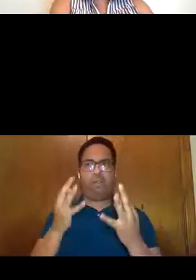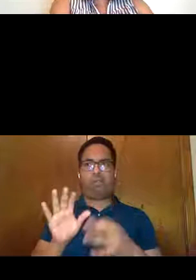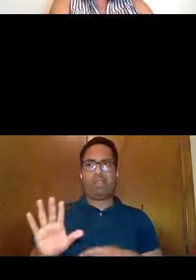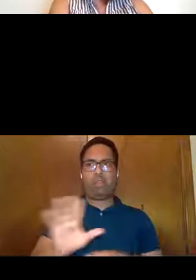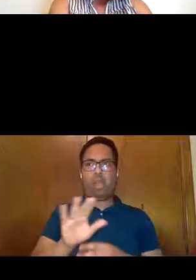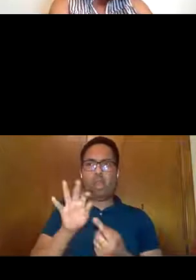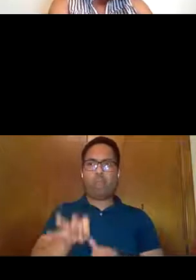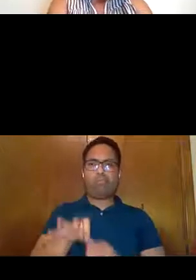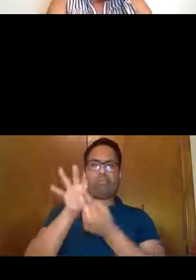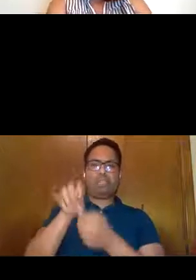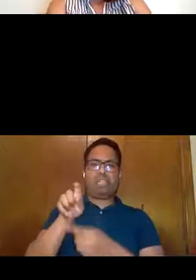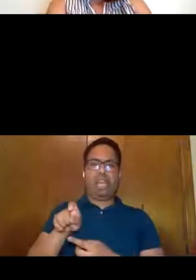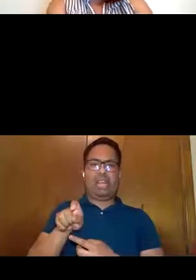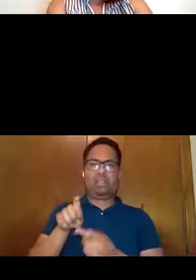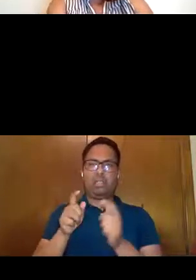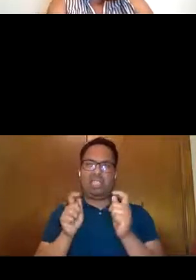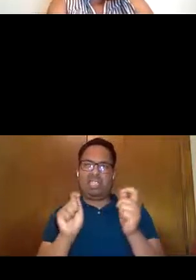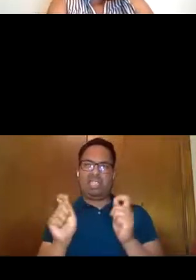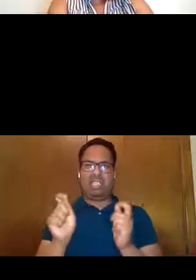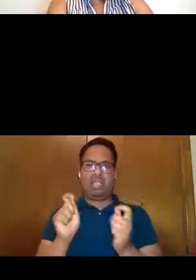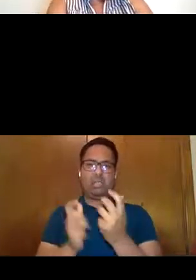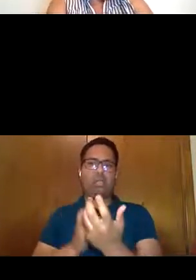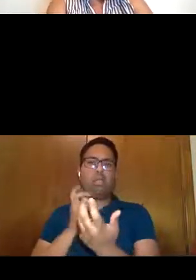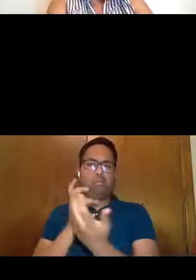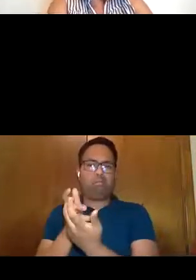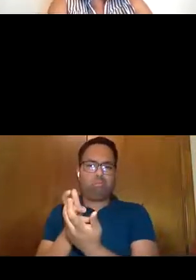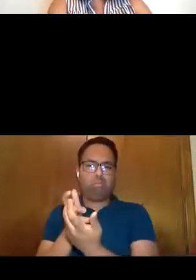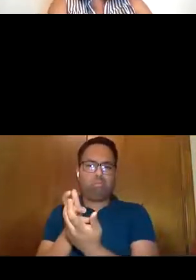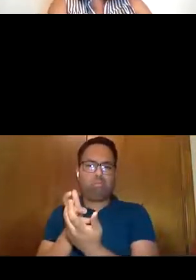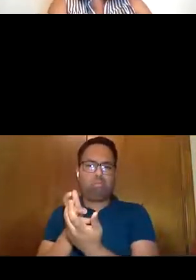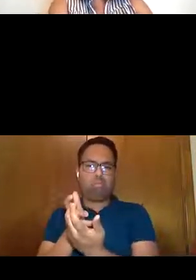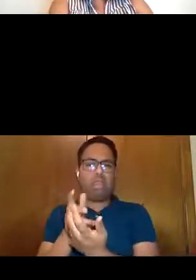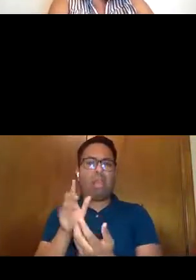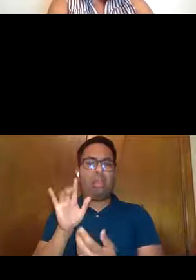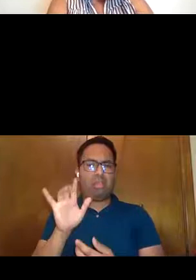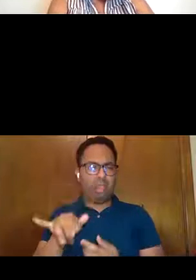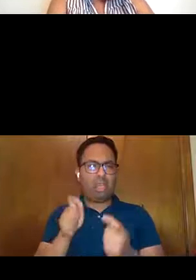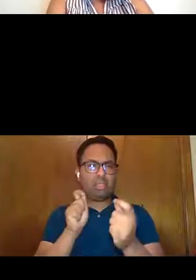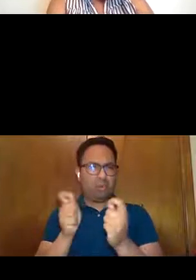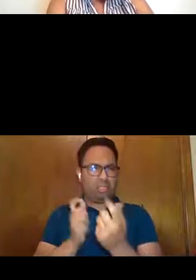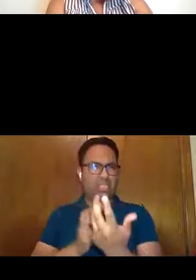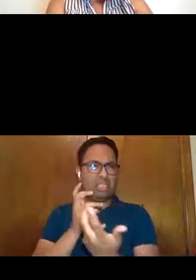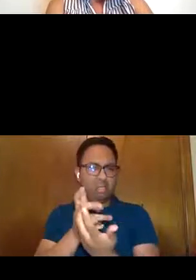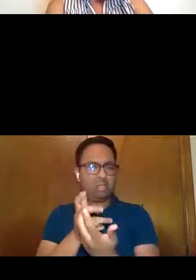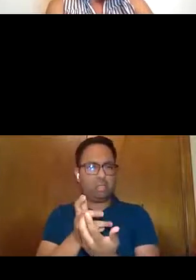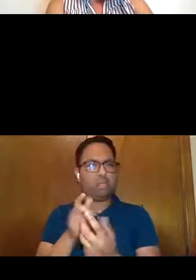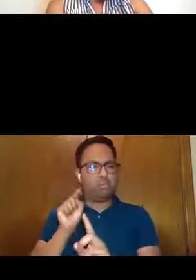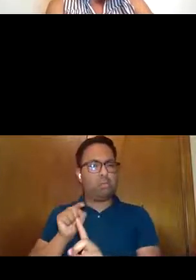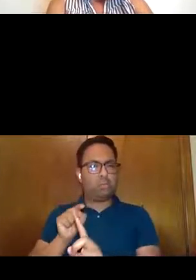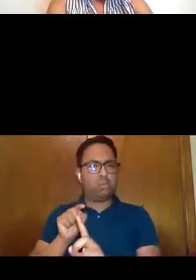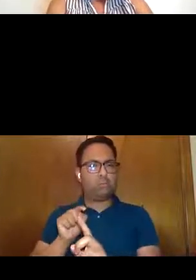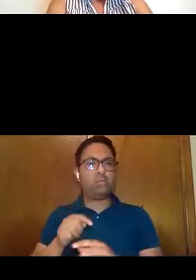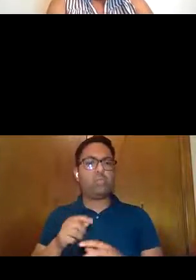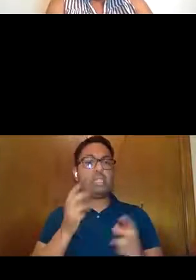needs. Okay, accommodation is something that we're going to spend some time on this evening. Vision, hearing, and